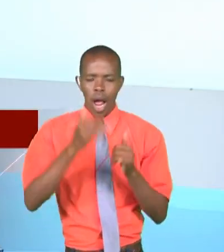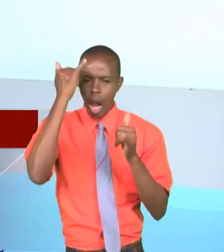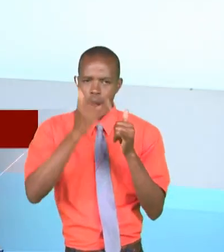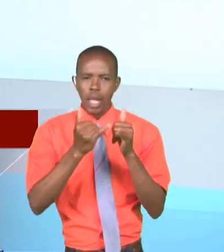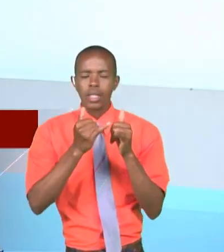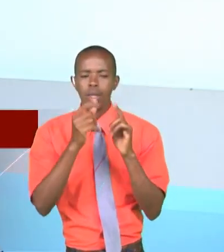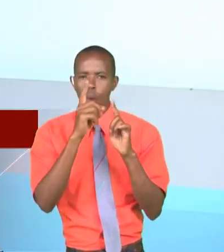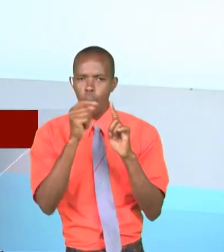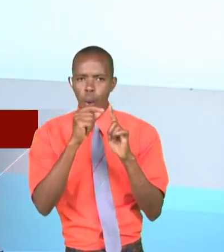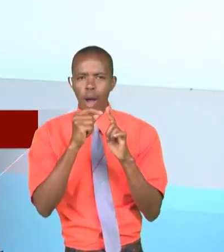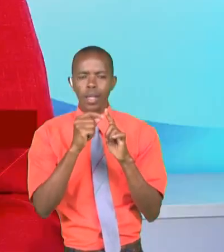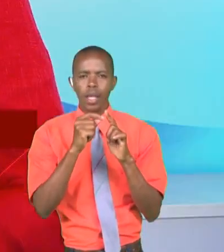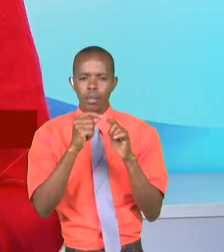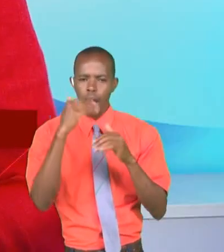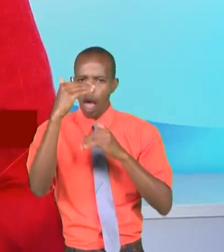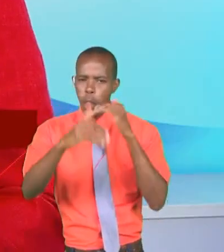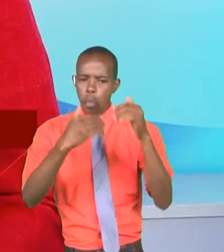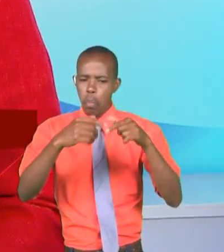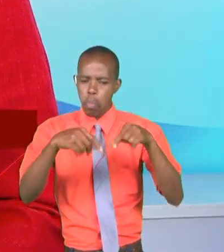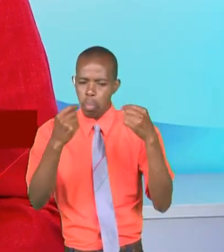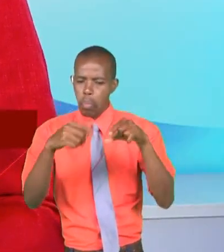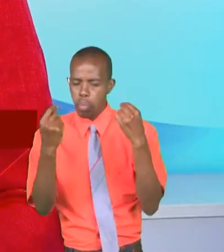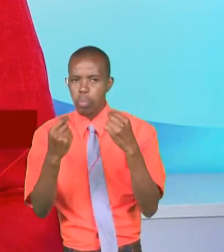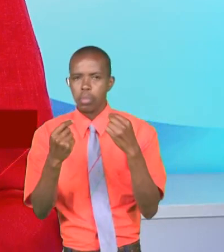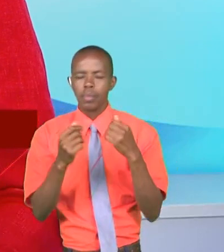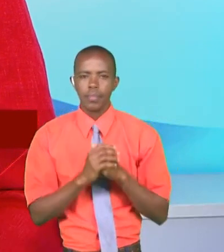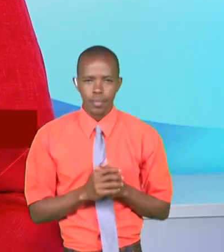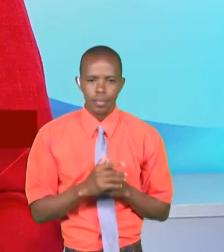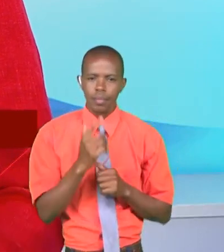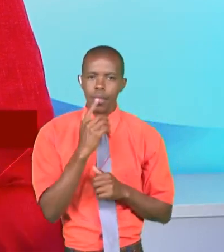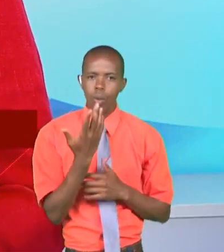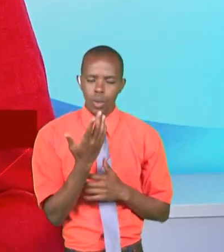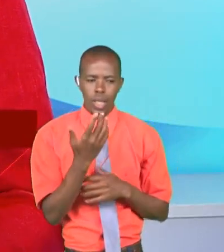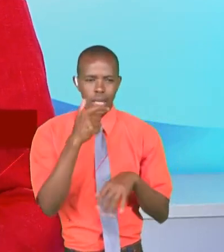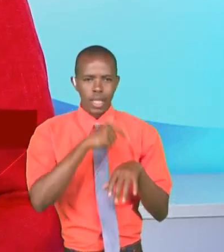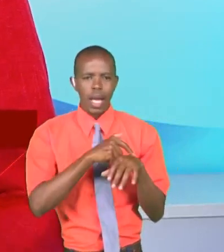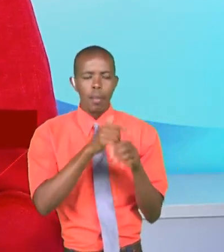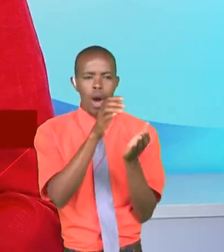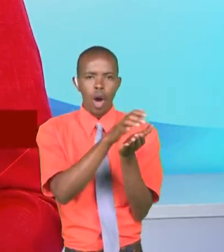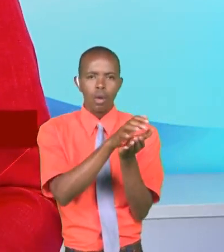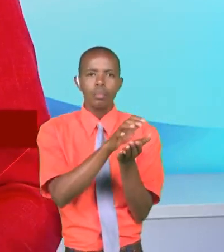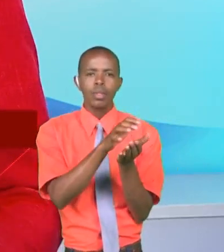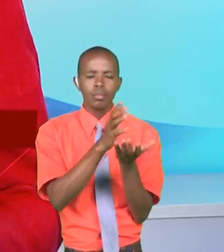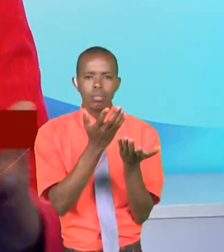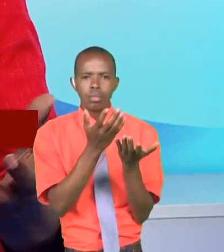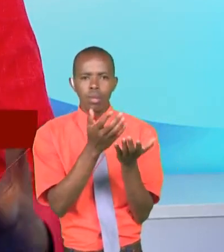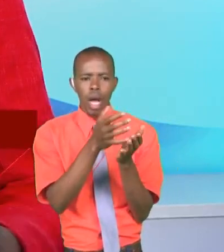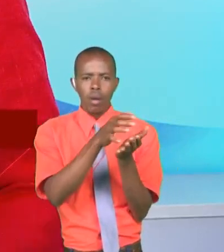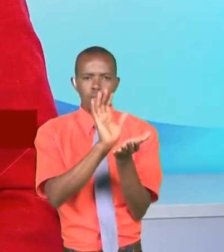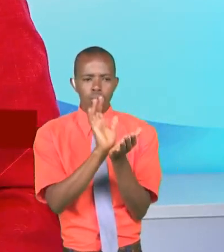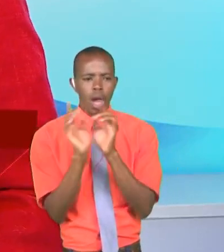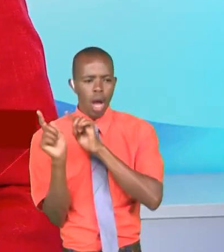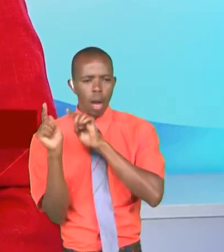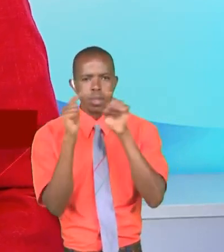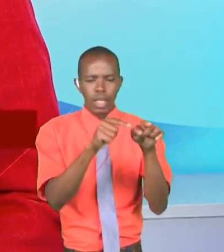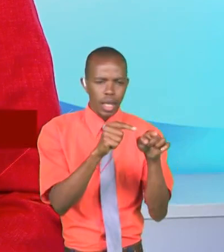they are frustrating the process, you know, so they start exchanging. So they say that when an alligator comes from water and tells you that